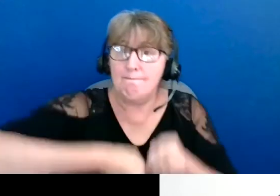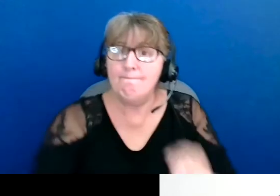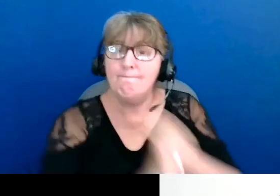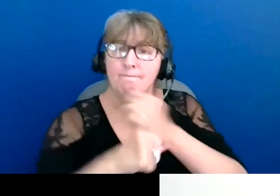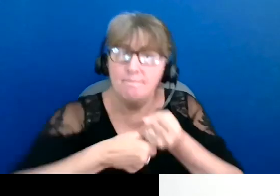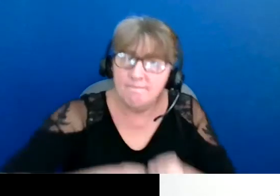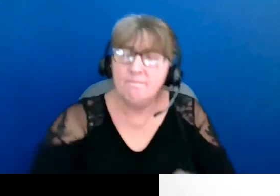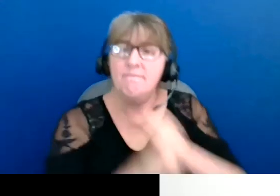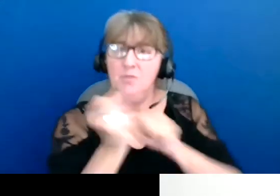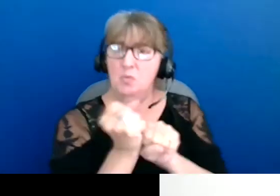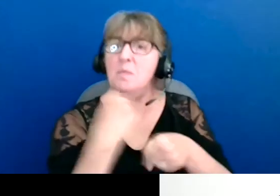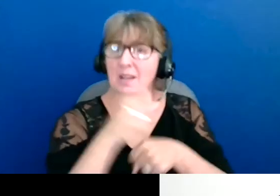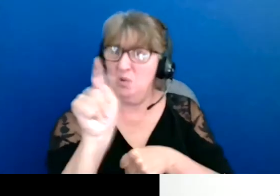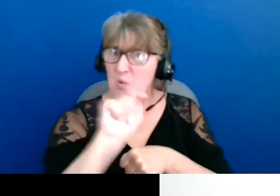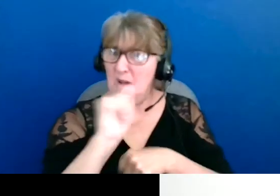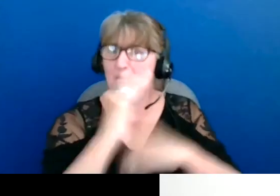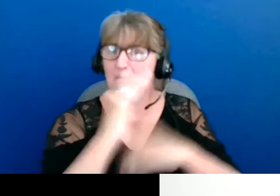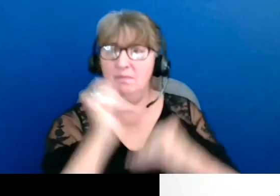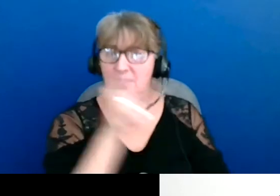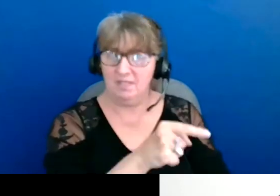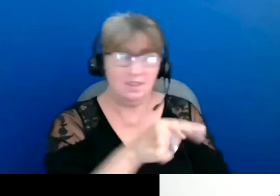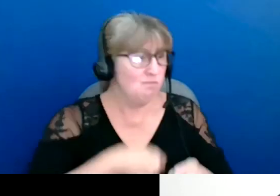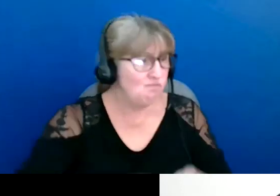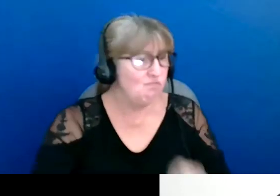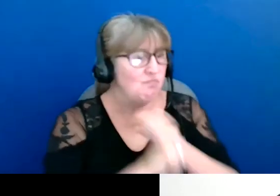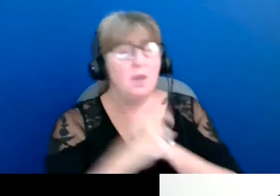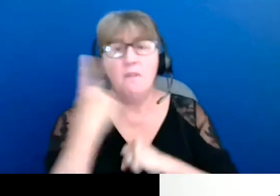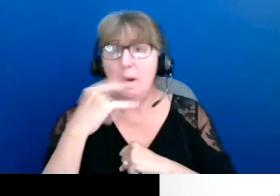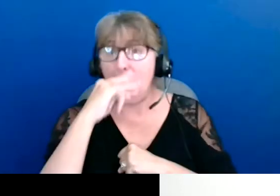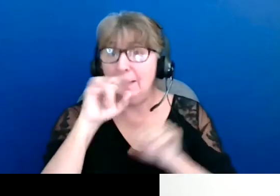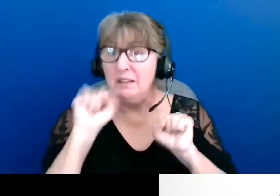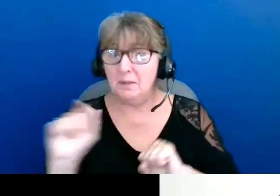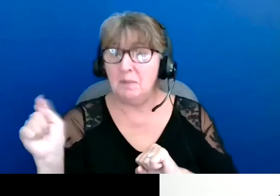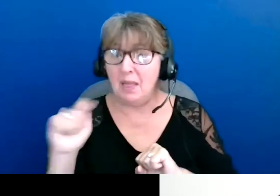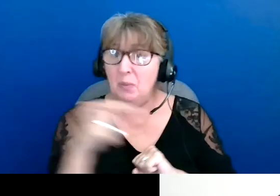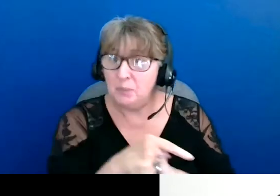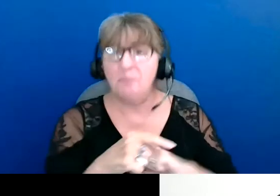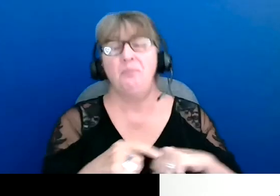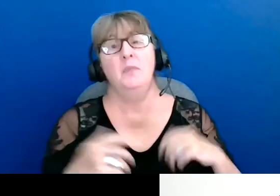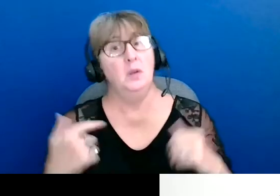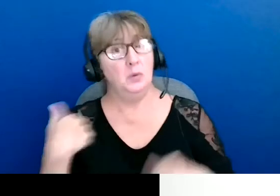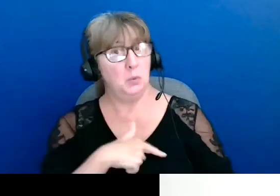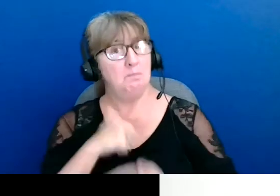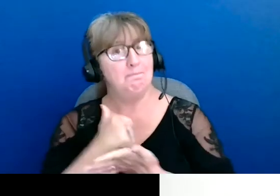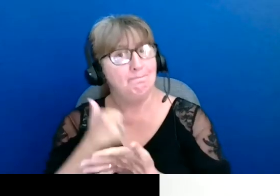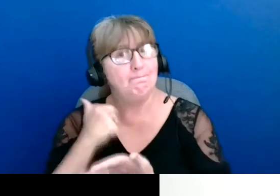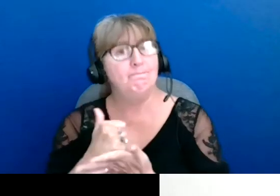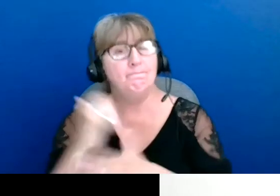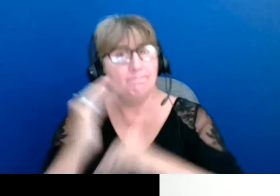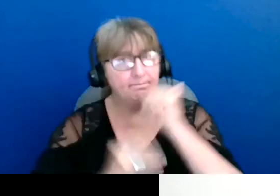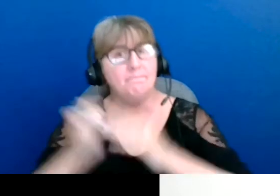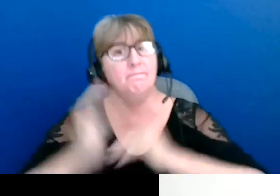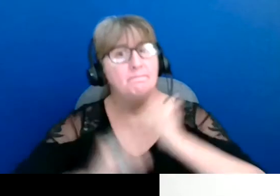create a latrine so the kids will have somewhere to go to the bathroom. So we helped build the schoolhouse